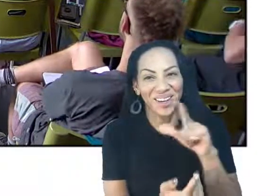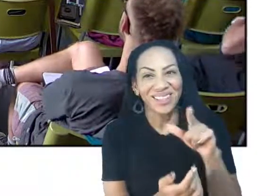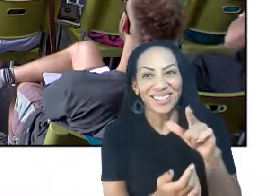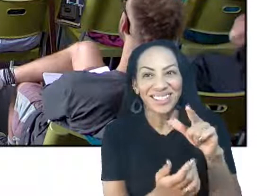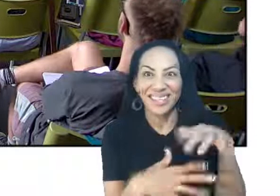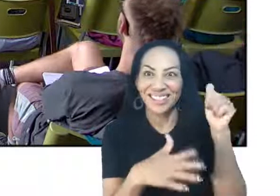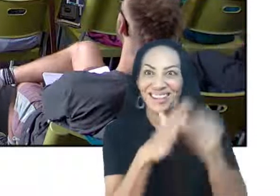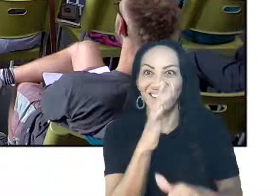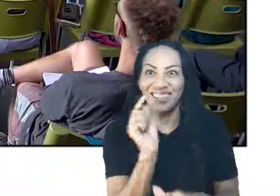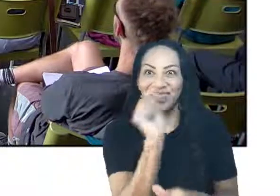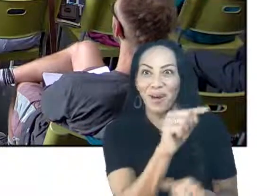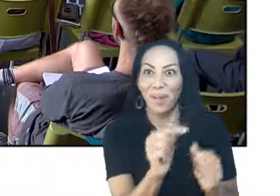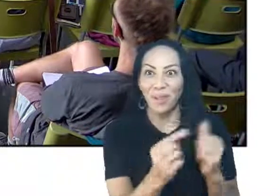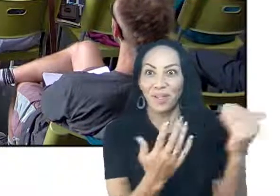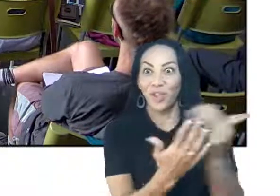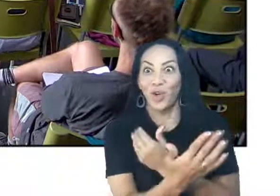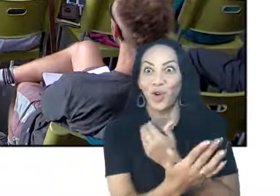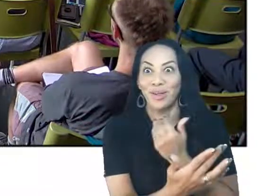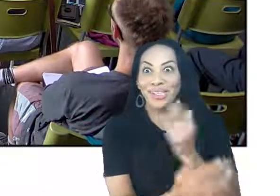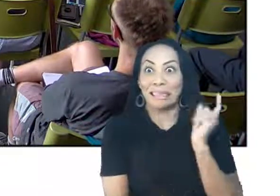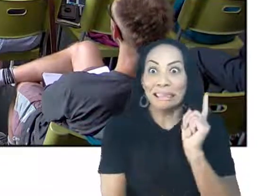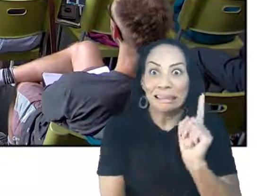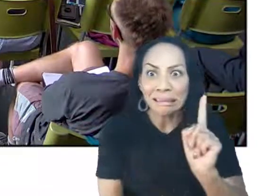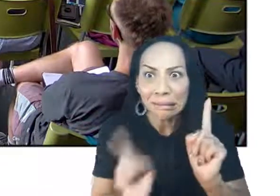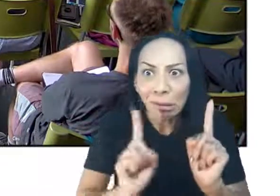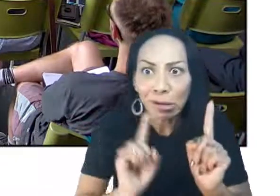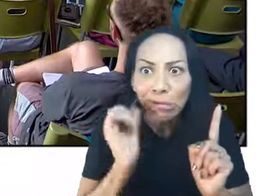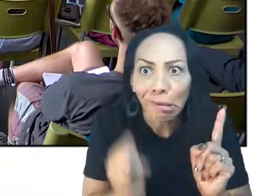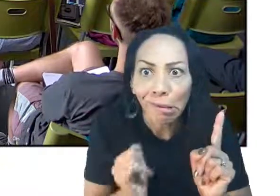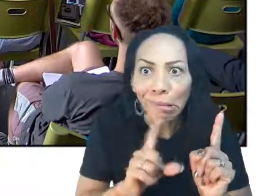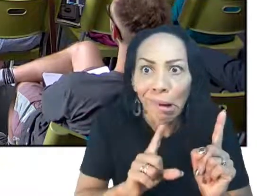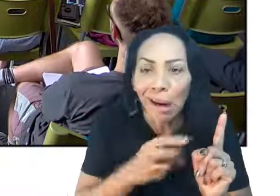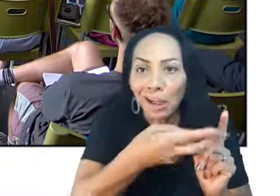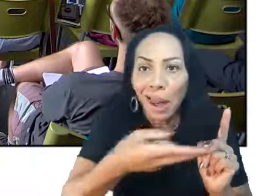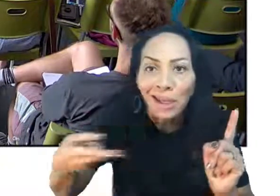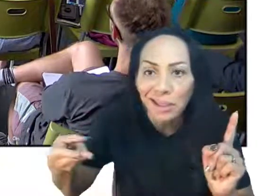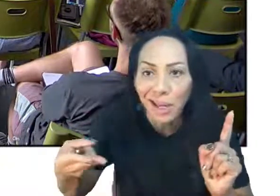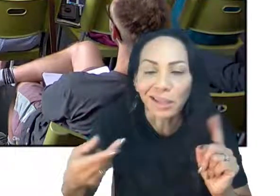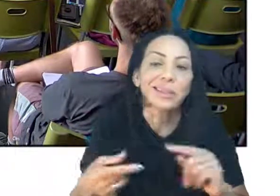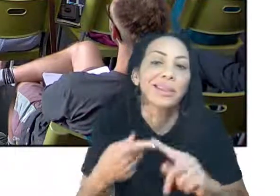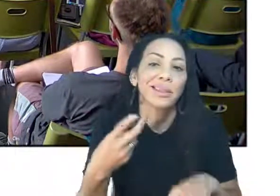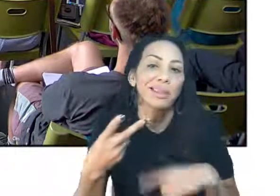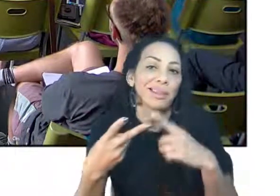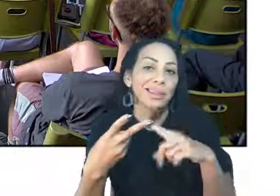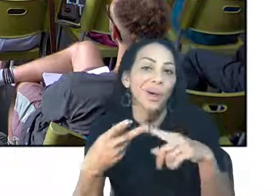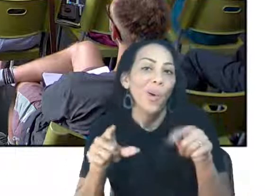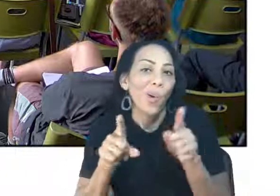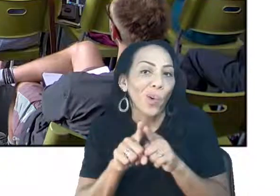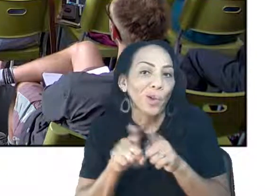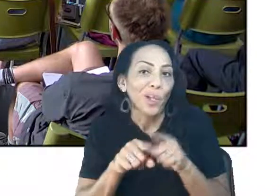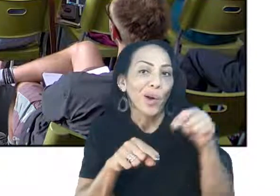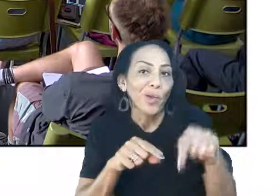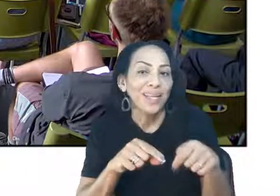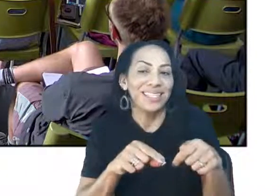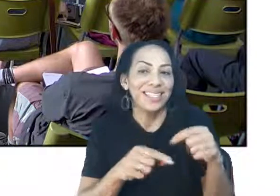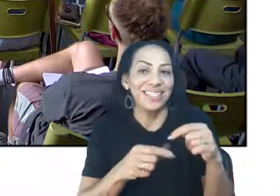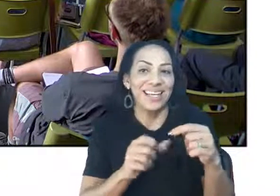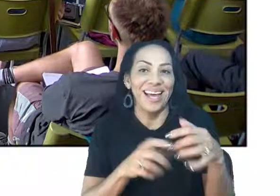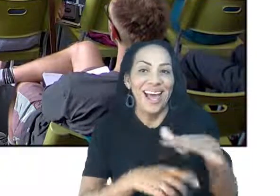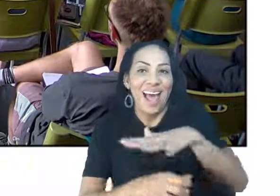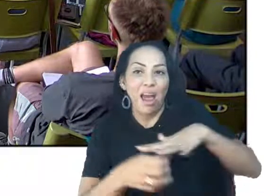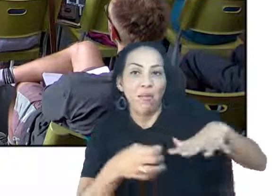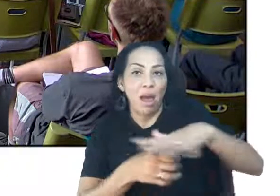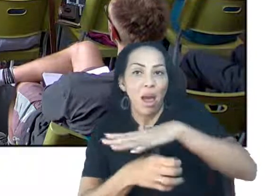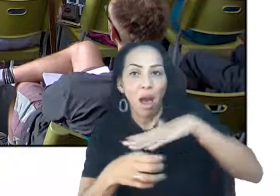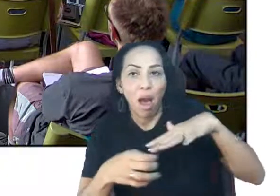is around, you're making this work in a sector which is still very heavily driven by achievement